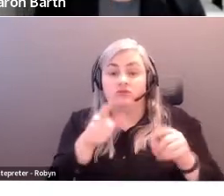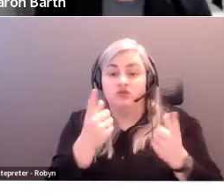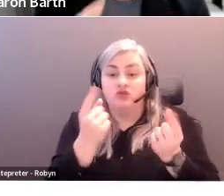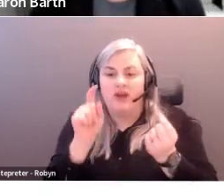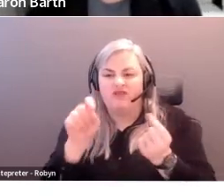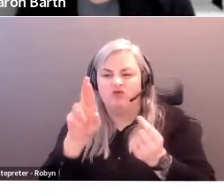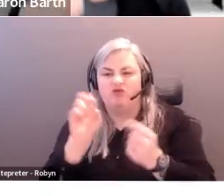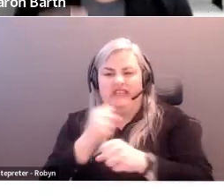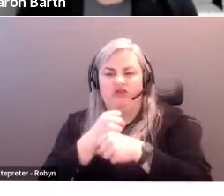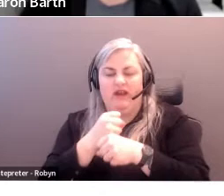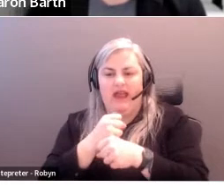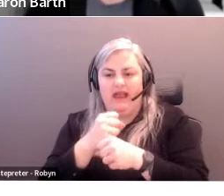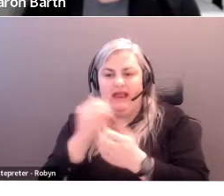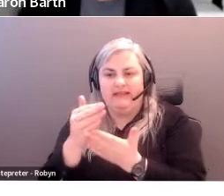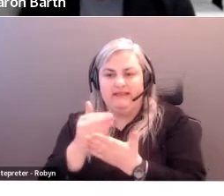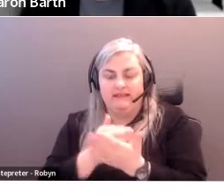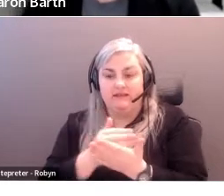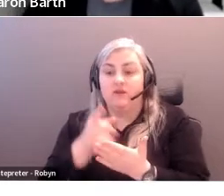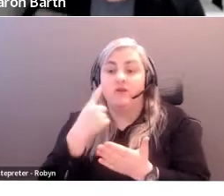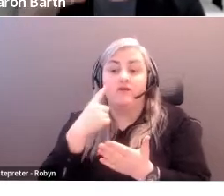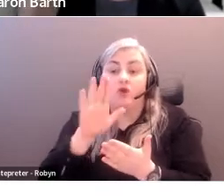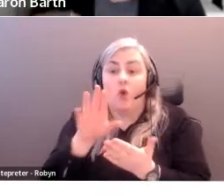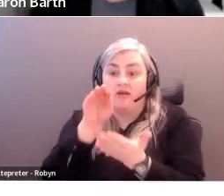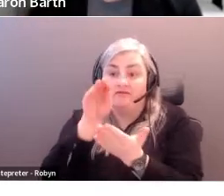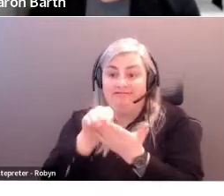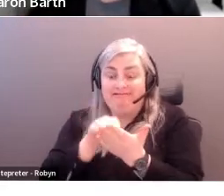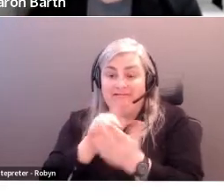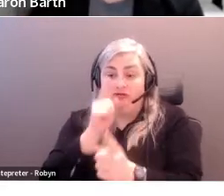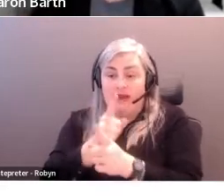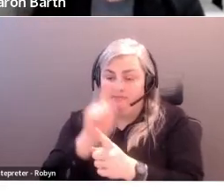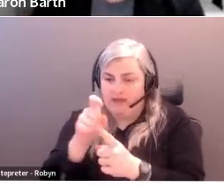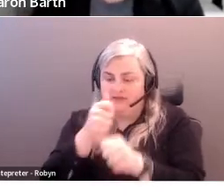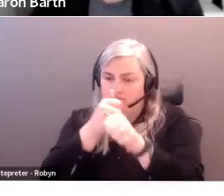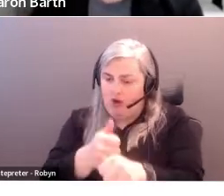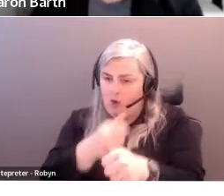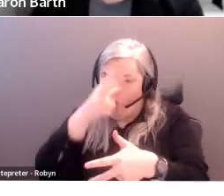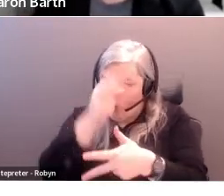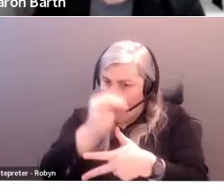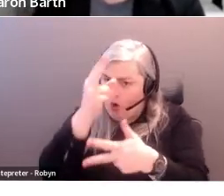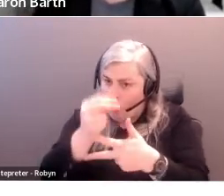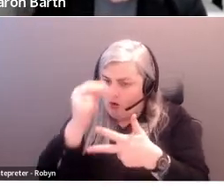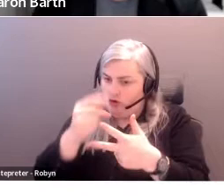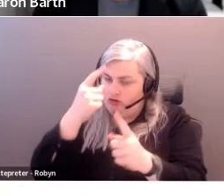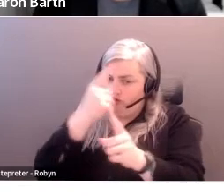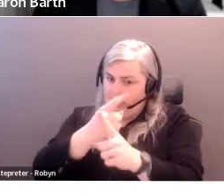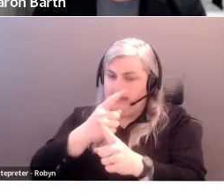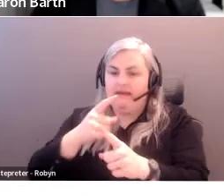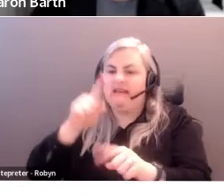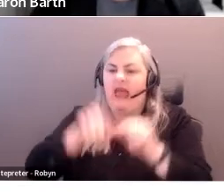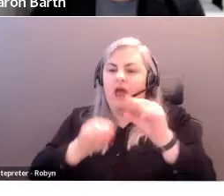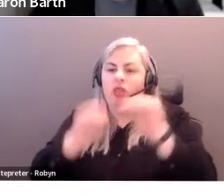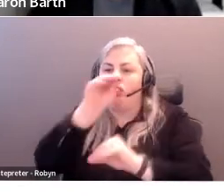in order for your entries to be correct, they have to be in the right order and they have to be spelled correctly. And no